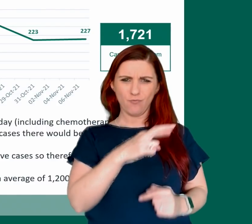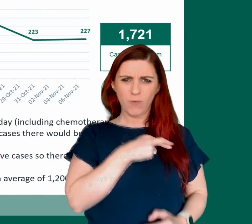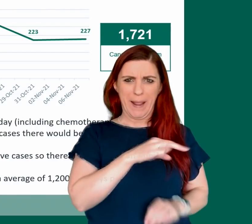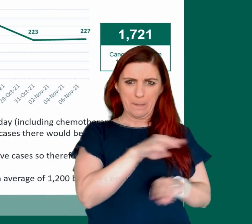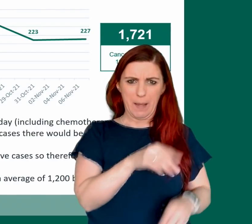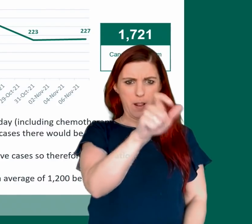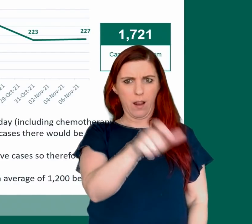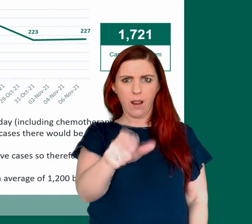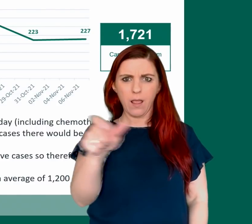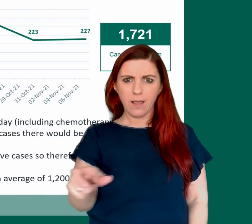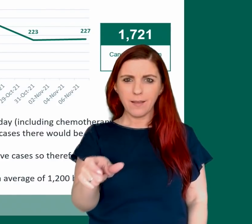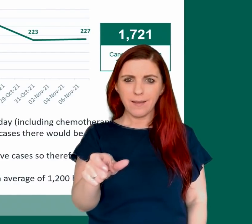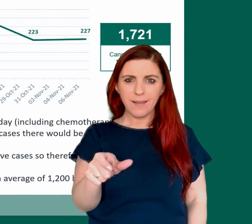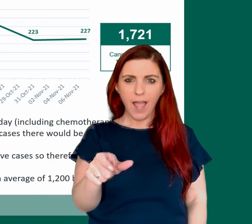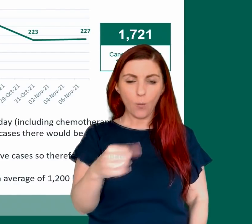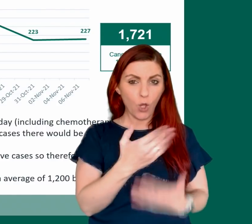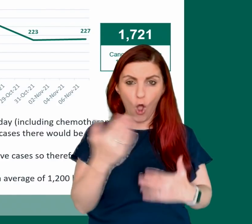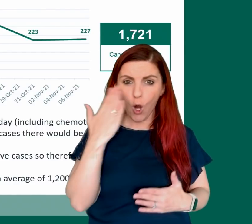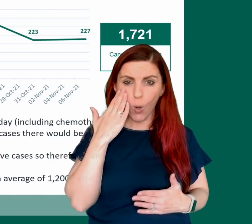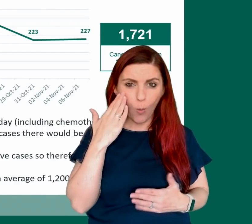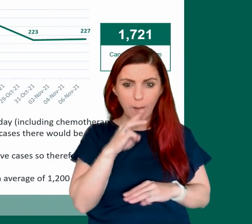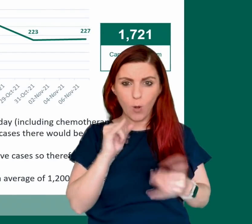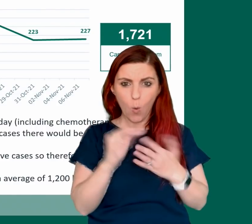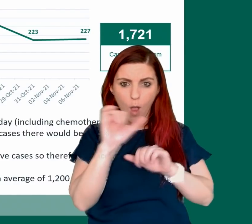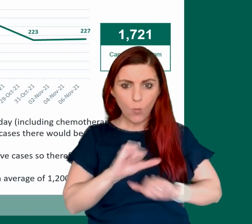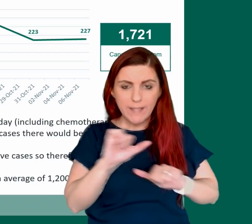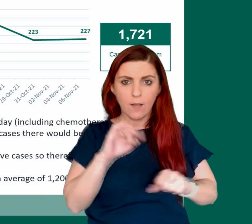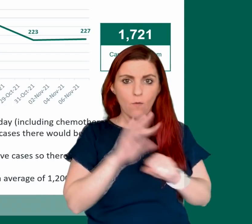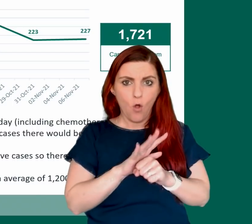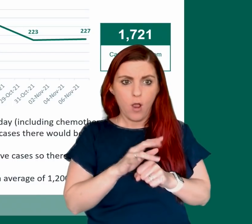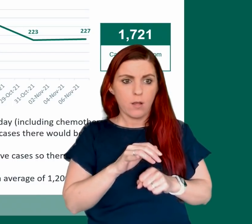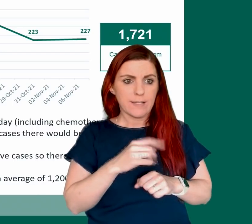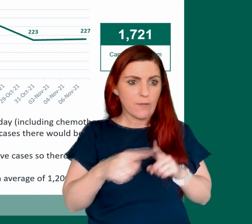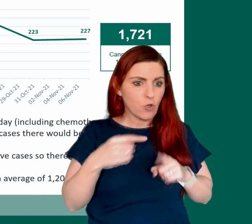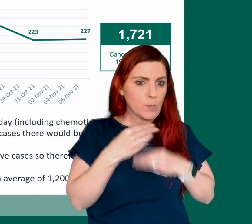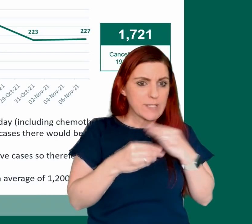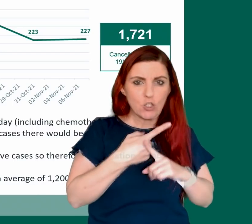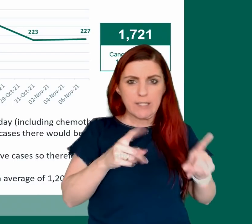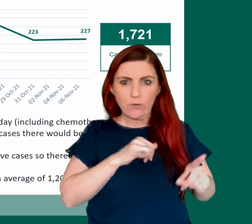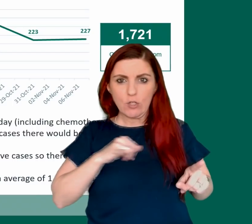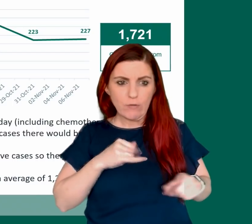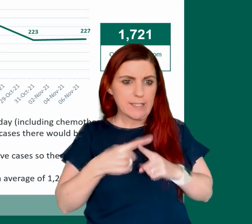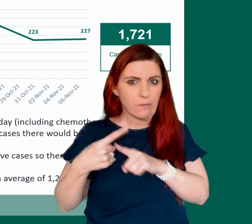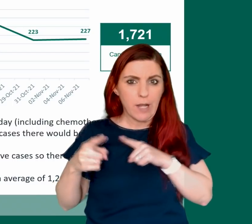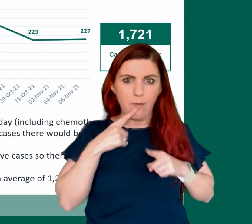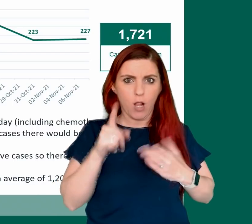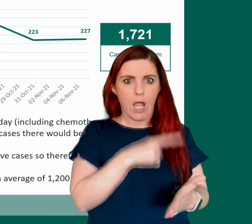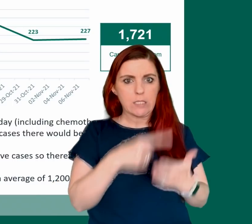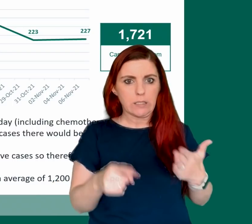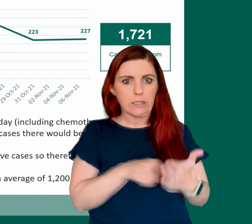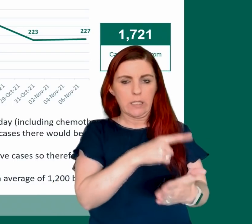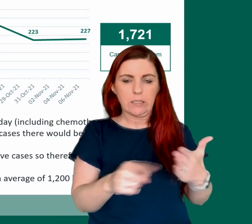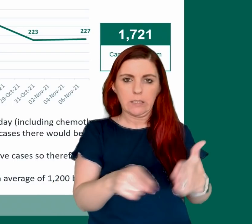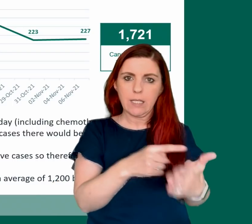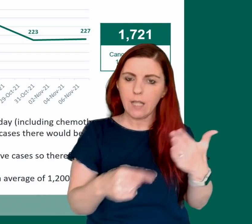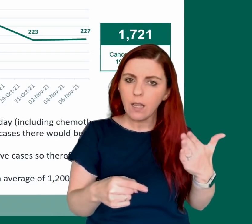who are awaiting procedures, who have been cancelled potentially, or just have been waiting a very long time and not received an appointment. Important too